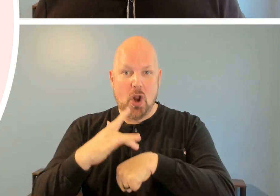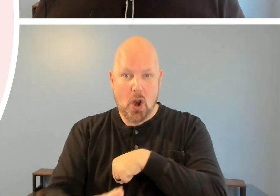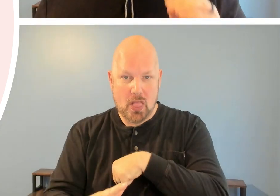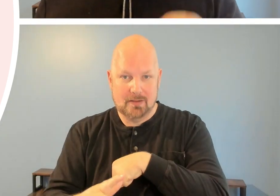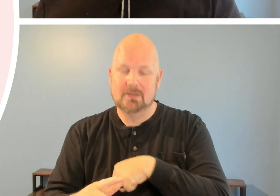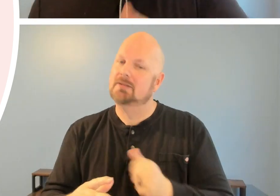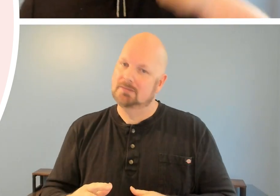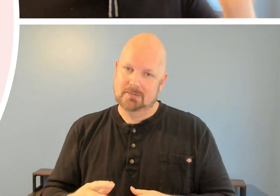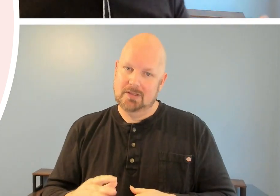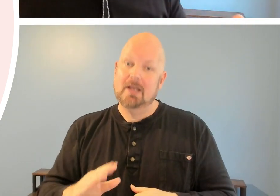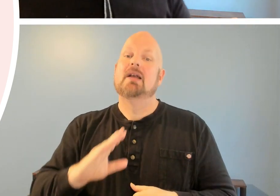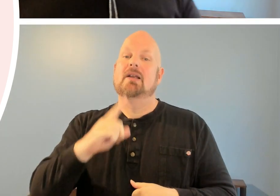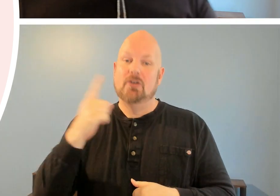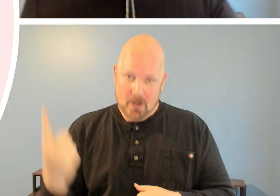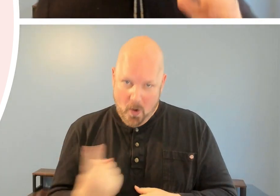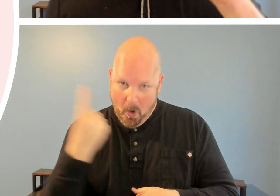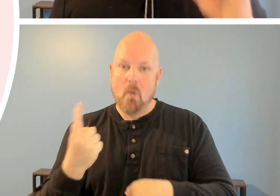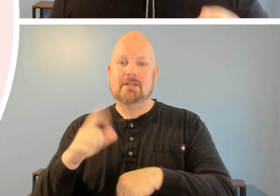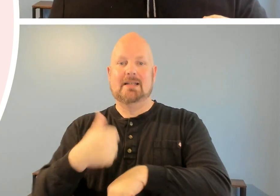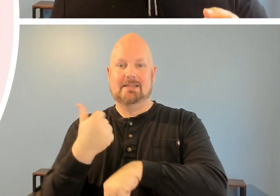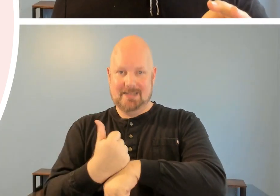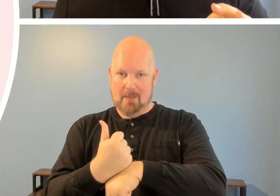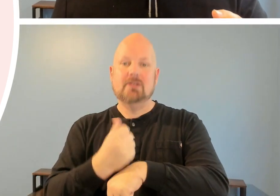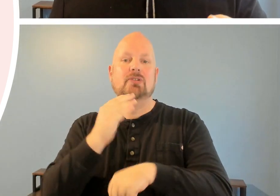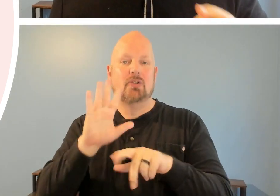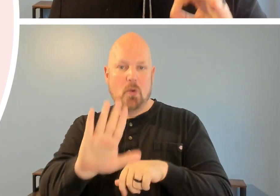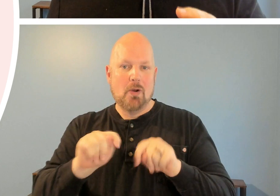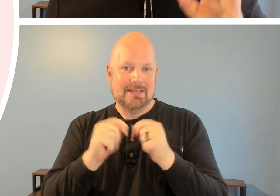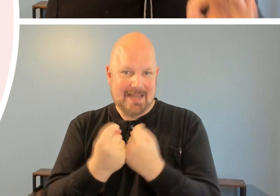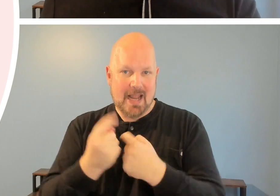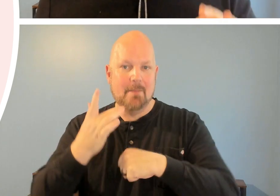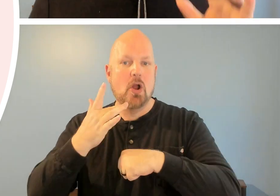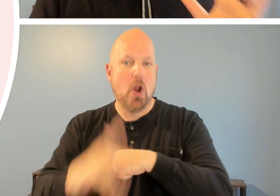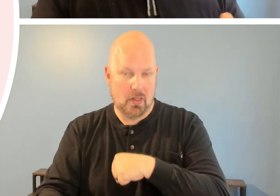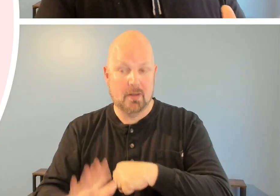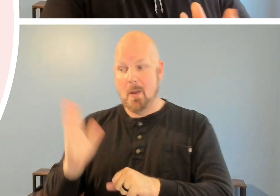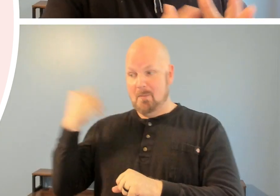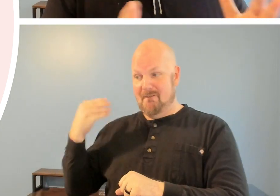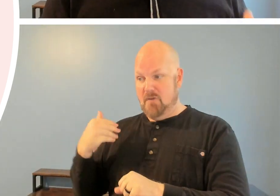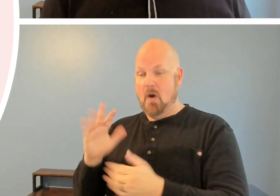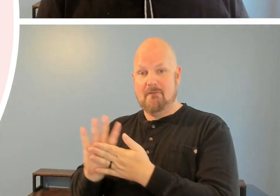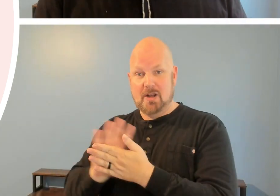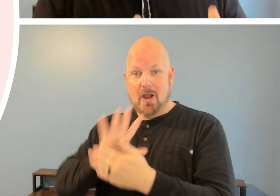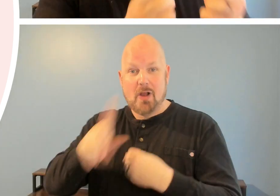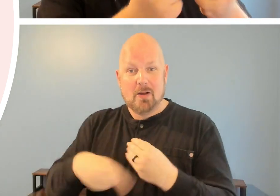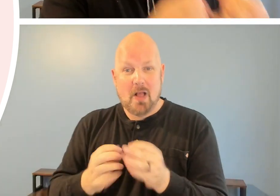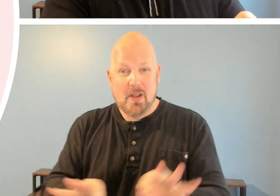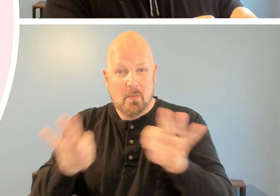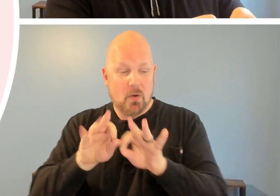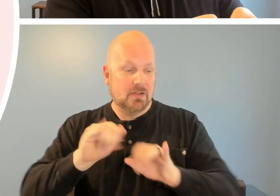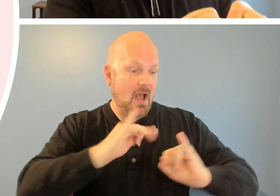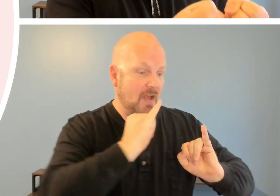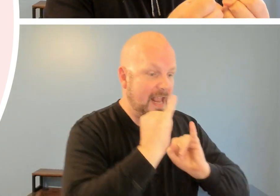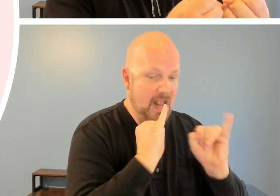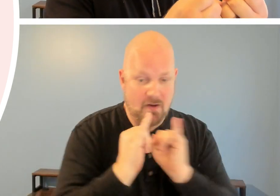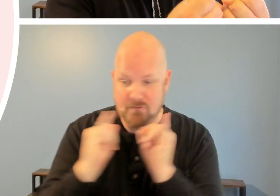get your team together. In the previous video, I talked a good deal about the importance of interviewing several real estate agents and find that